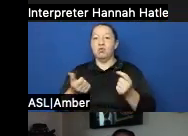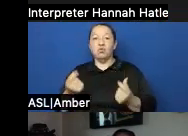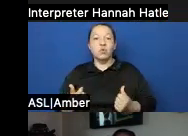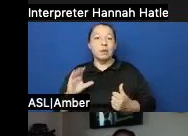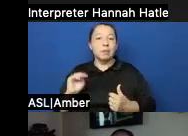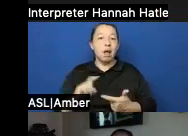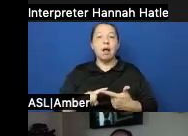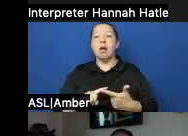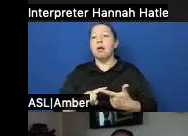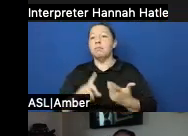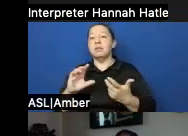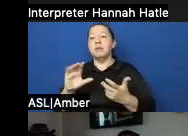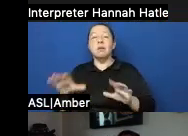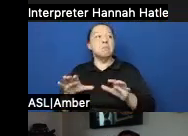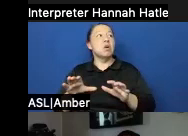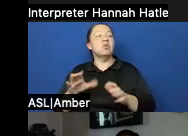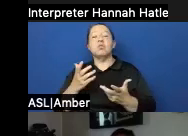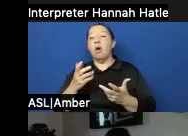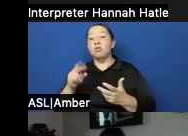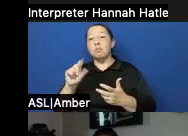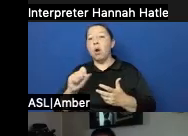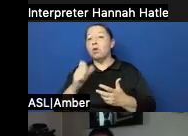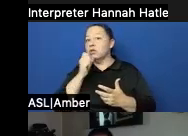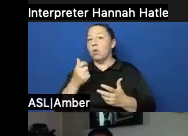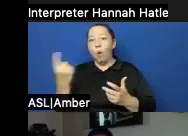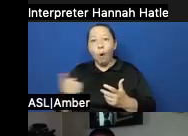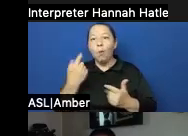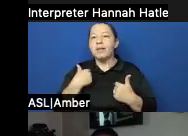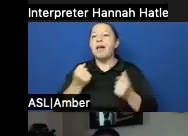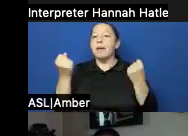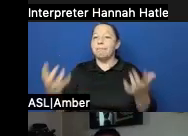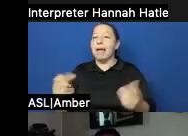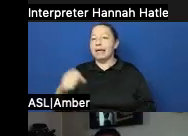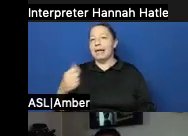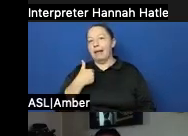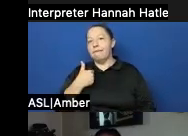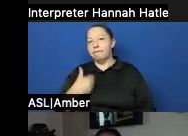massage parlors, but a lot of them do. And so that's just good to know.